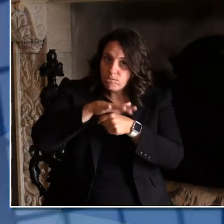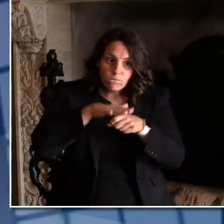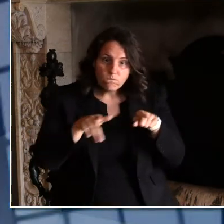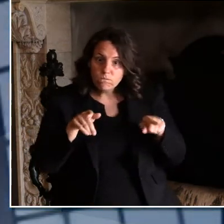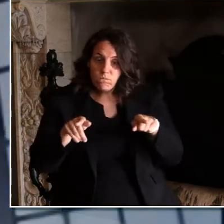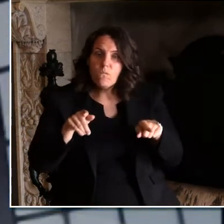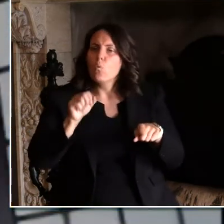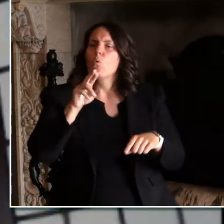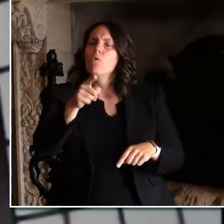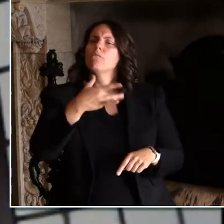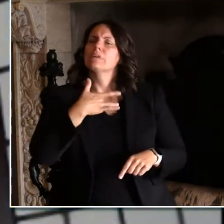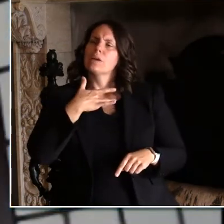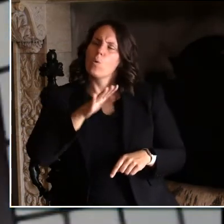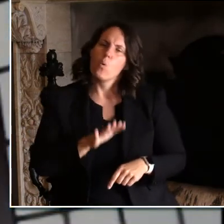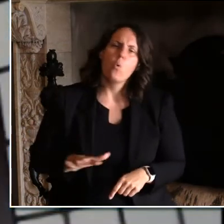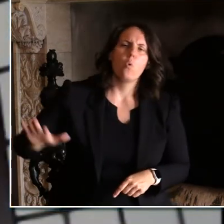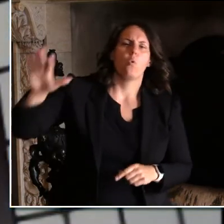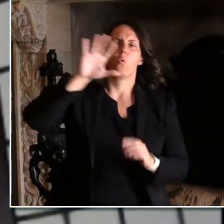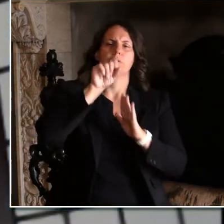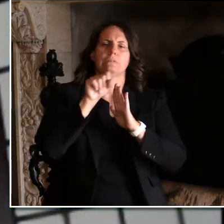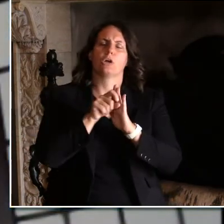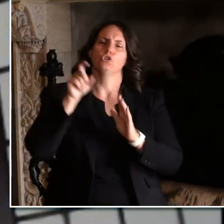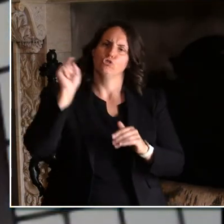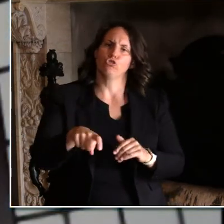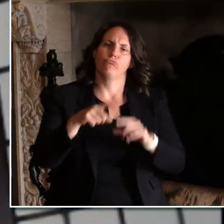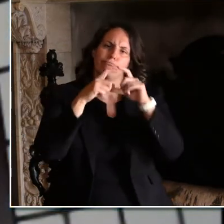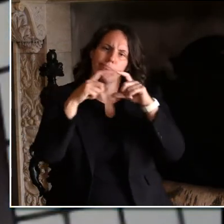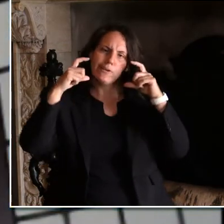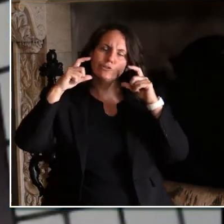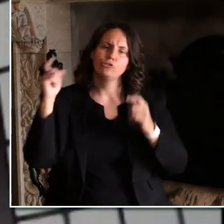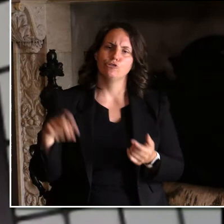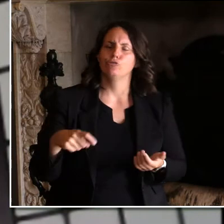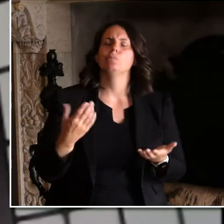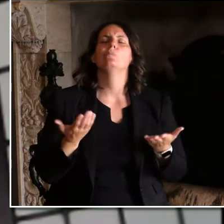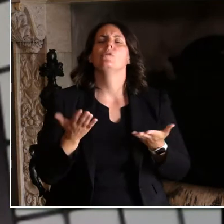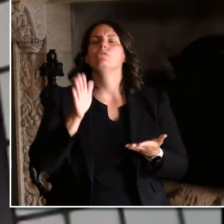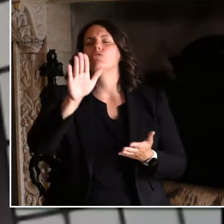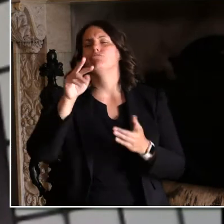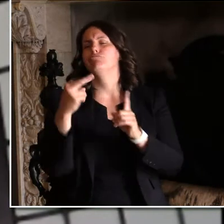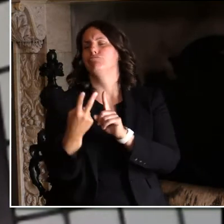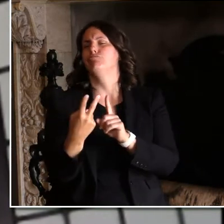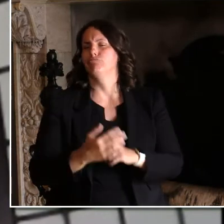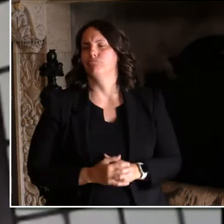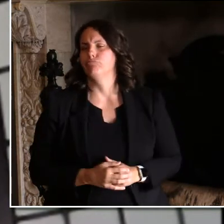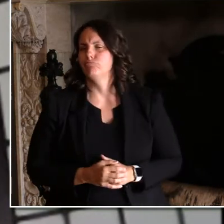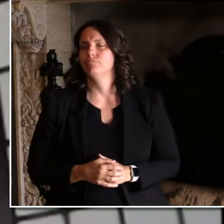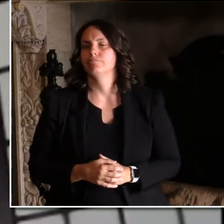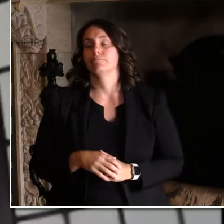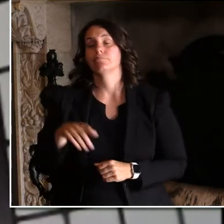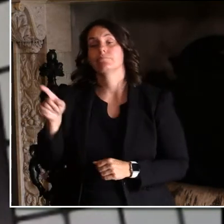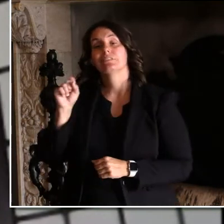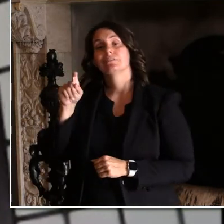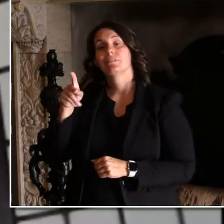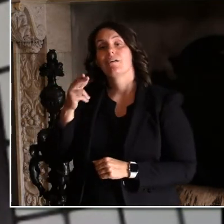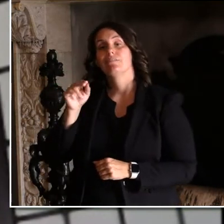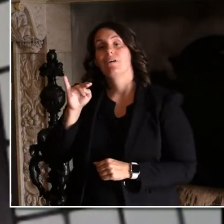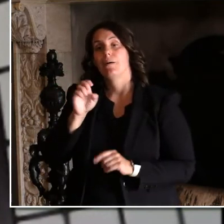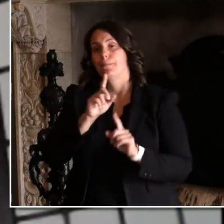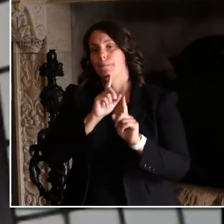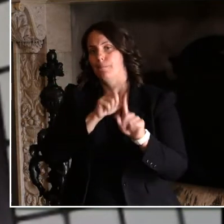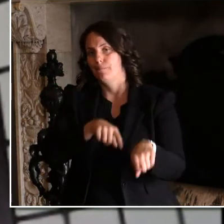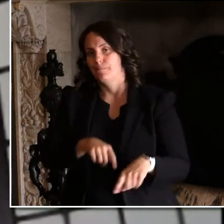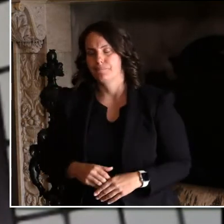or requirements, I guess I should say. Well, I think what I would say is that, we want